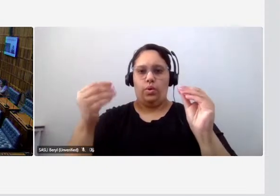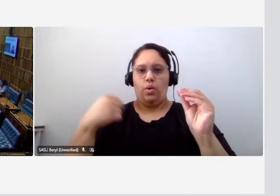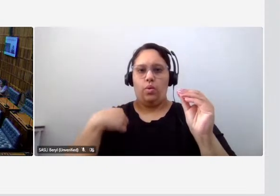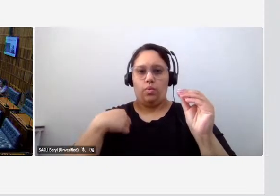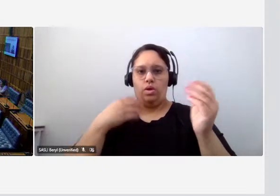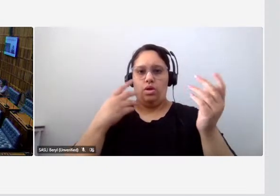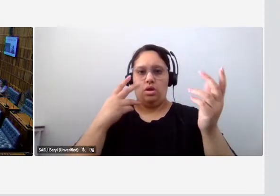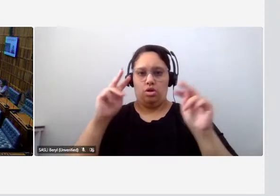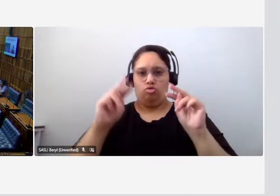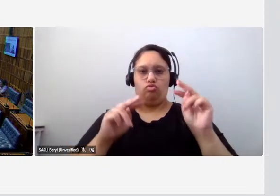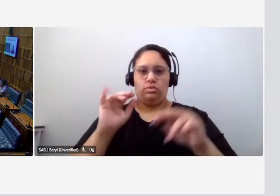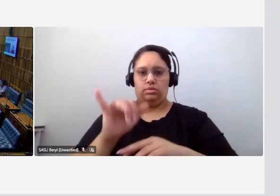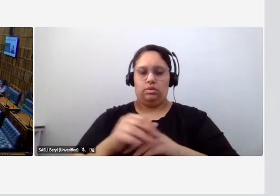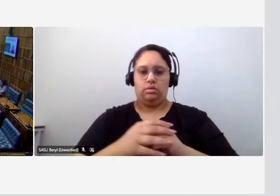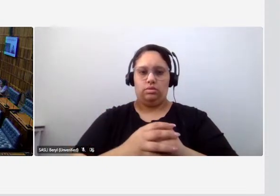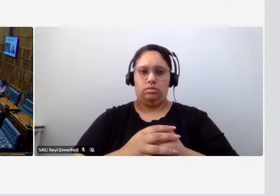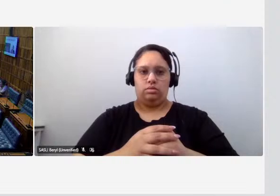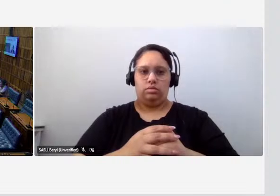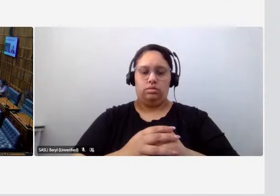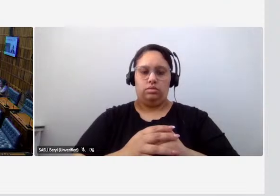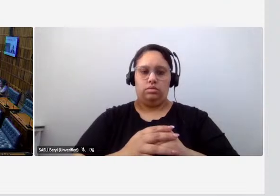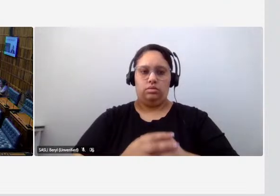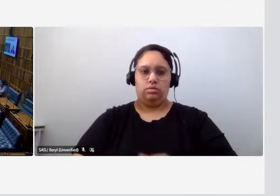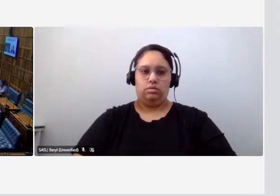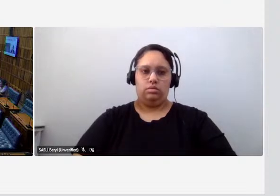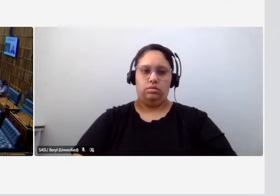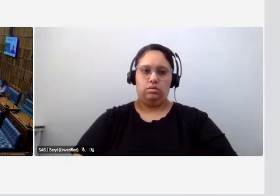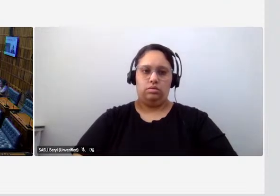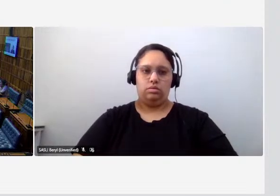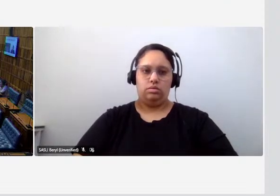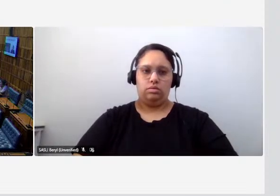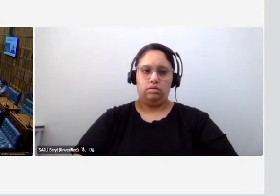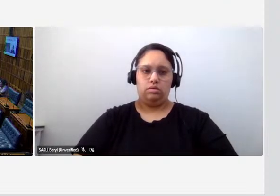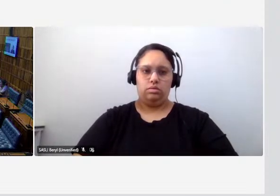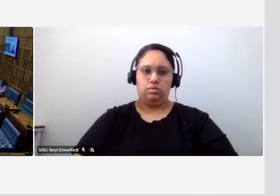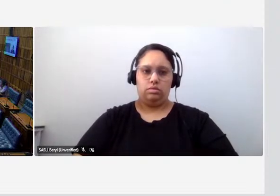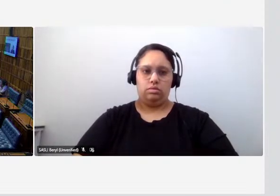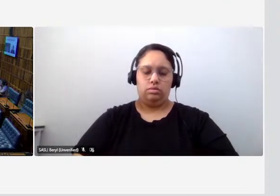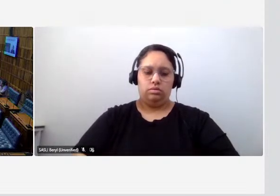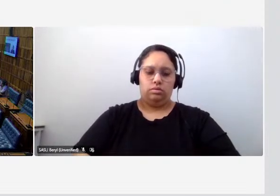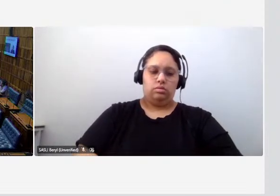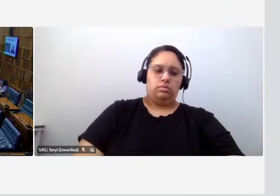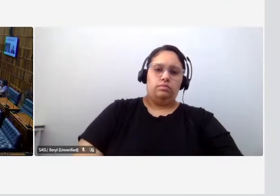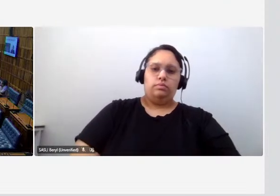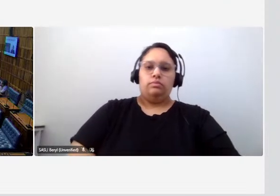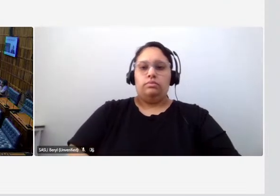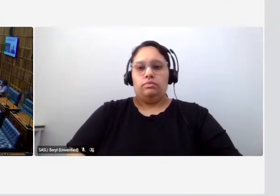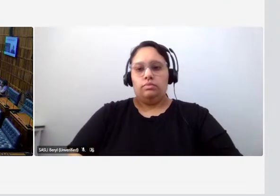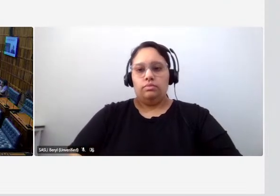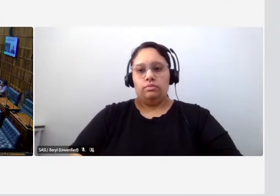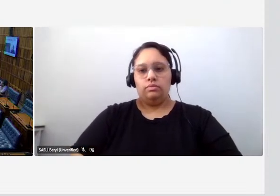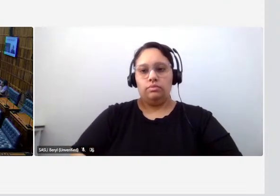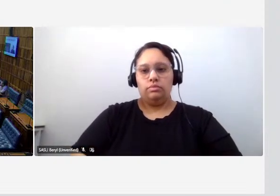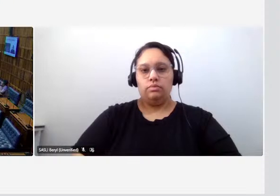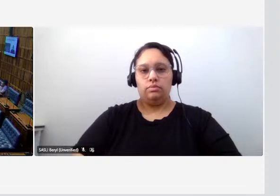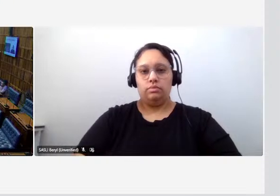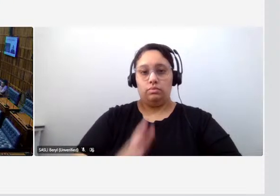it. I see a response there as well. I think you were directly asked as well,